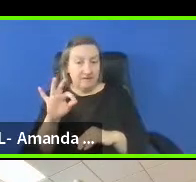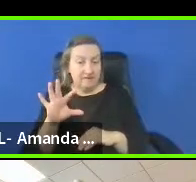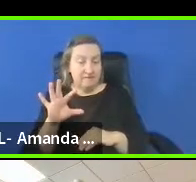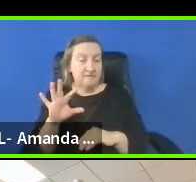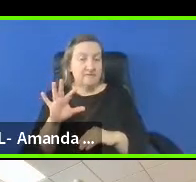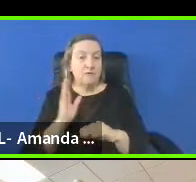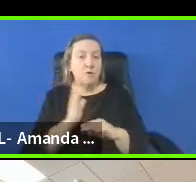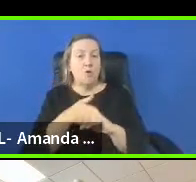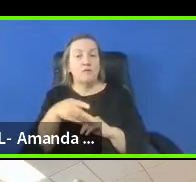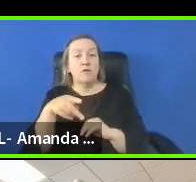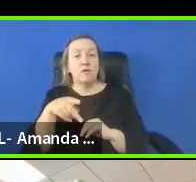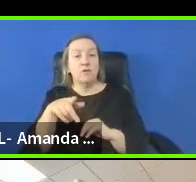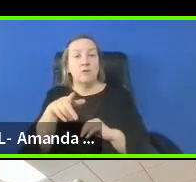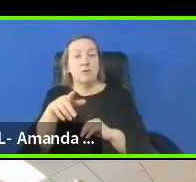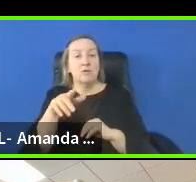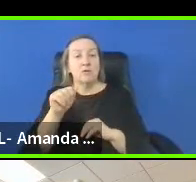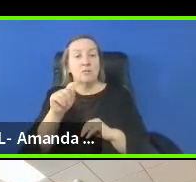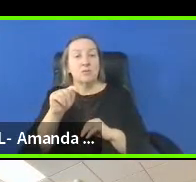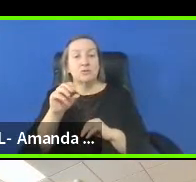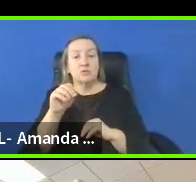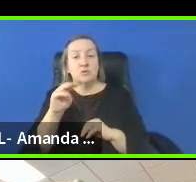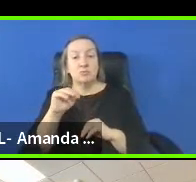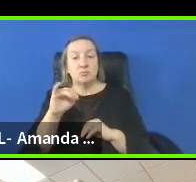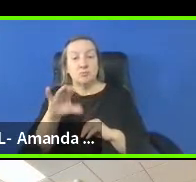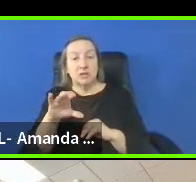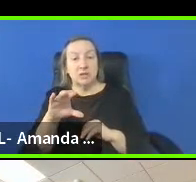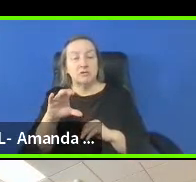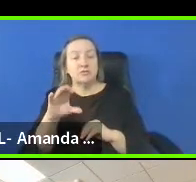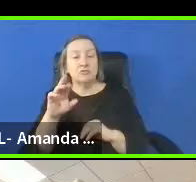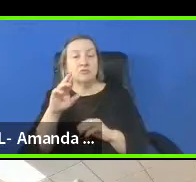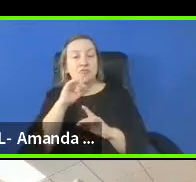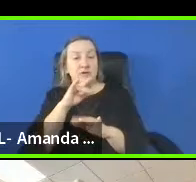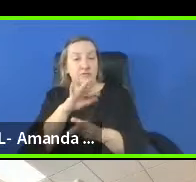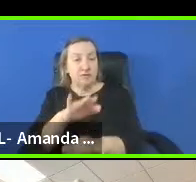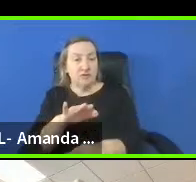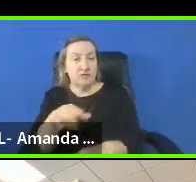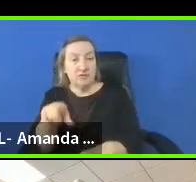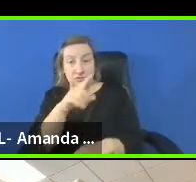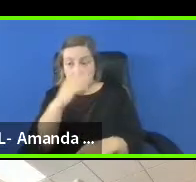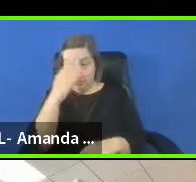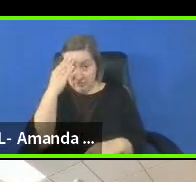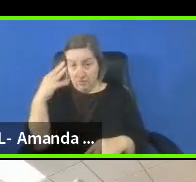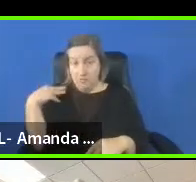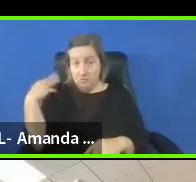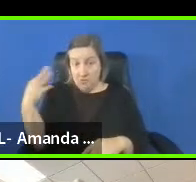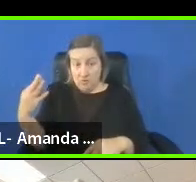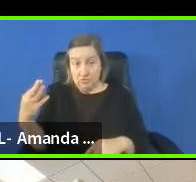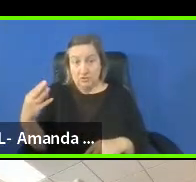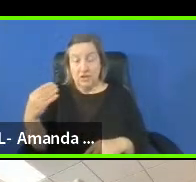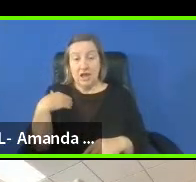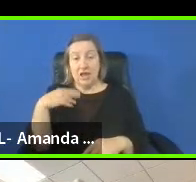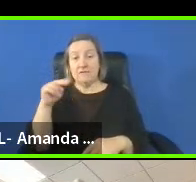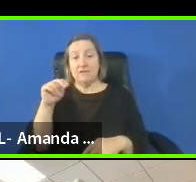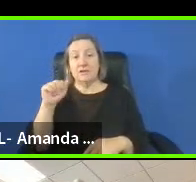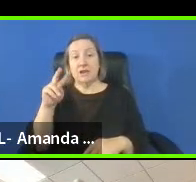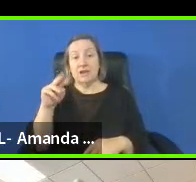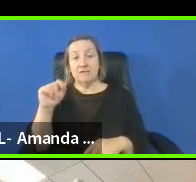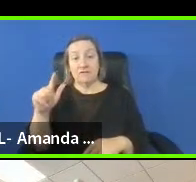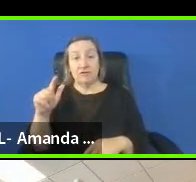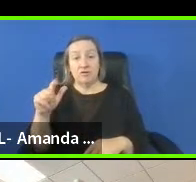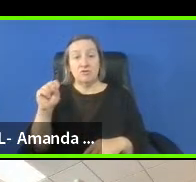the Potomac River. For those of you who are familiar with Washington, there were naval shipyards